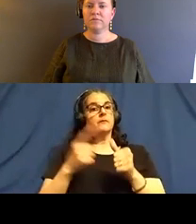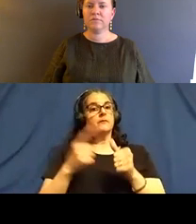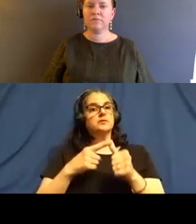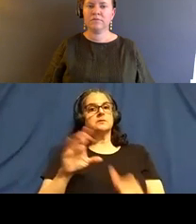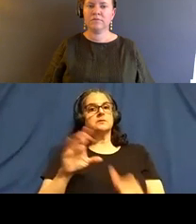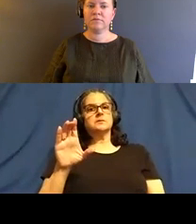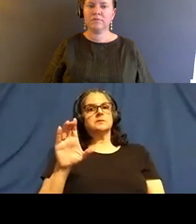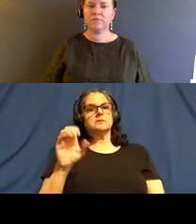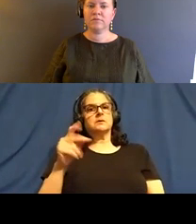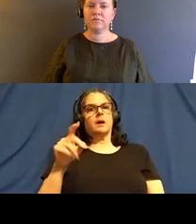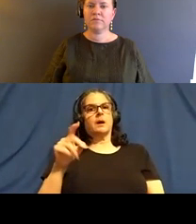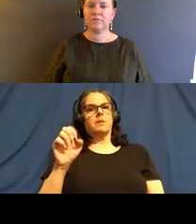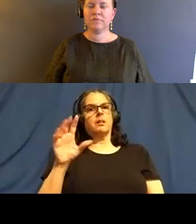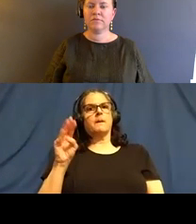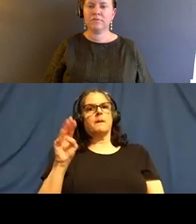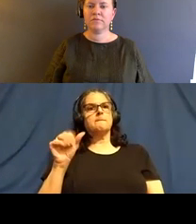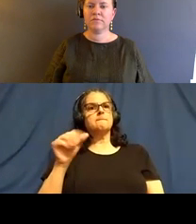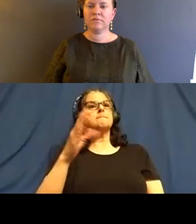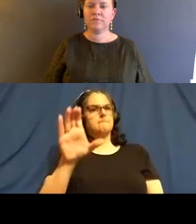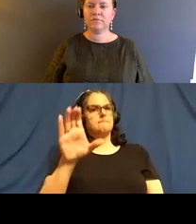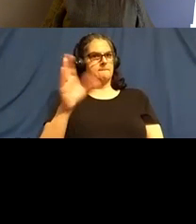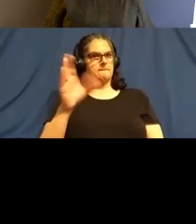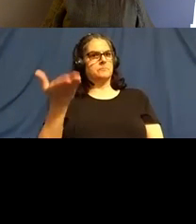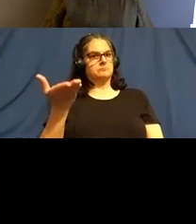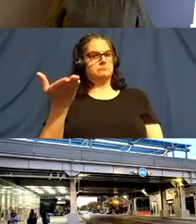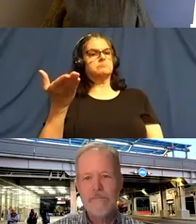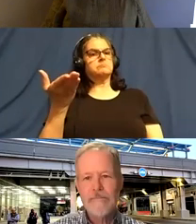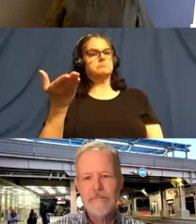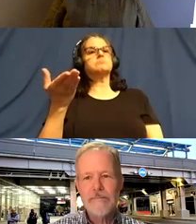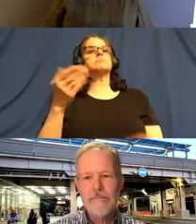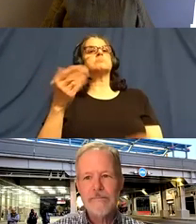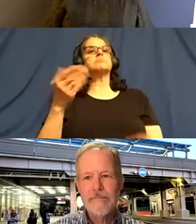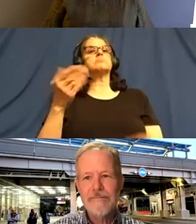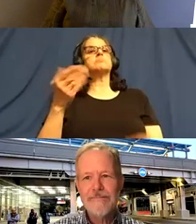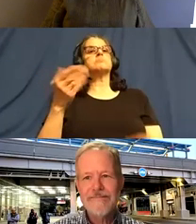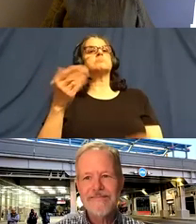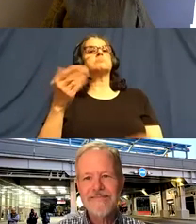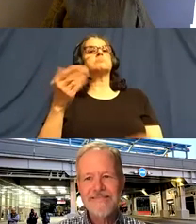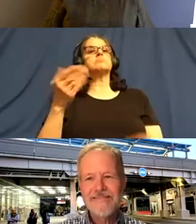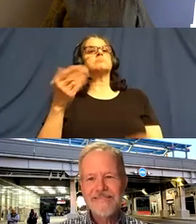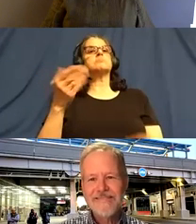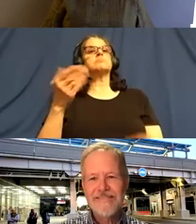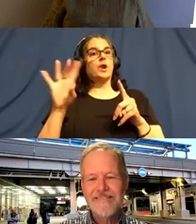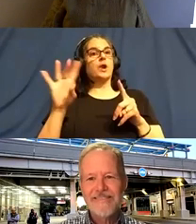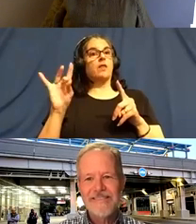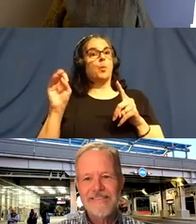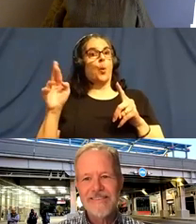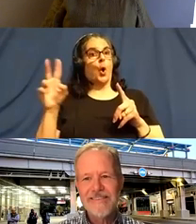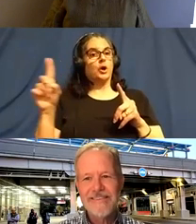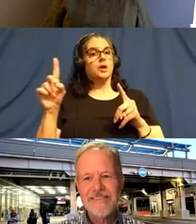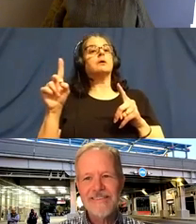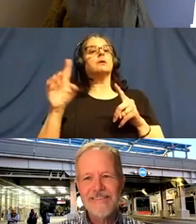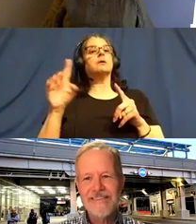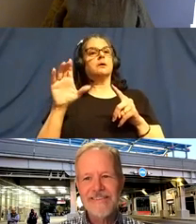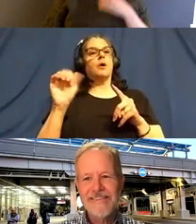the 46th ward, and then we'll hear from Alderman Osterman from the 48th ward. So I'm going to turn it to you, Alderman Cappleman, if you